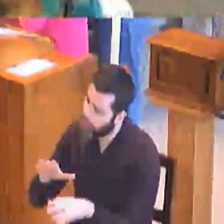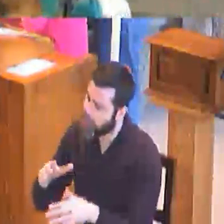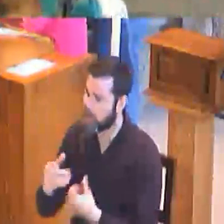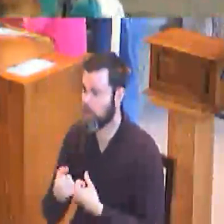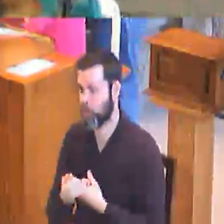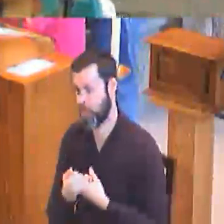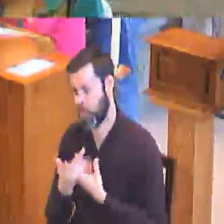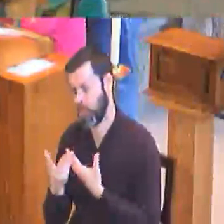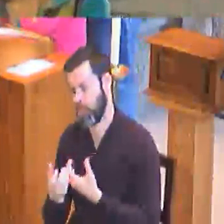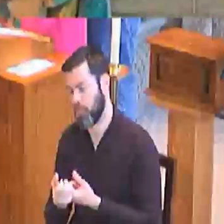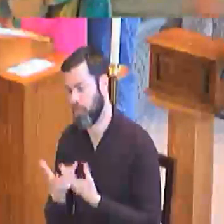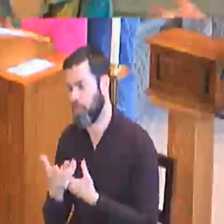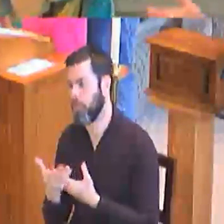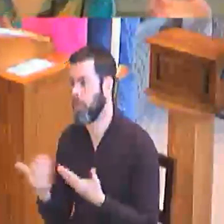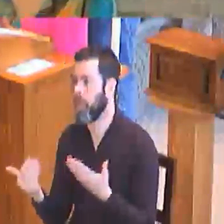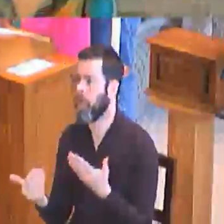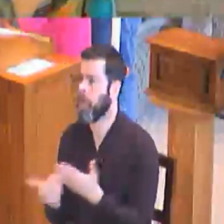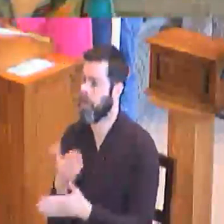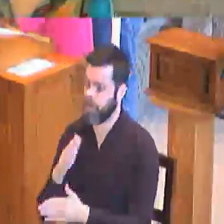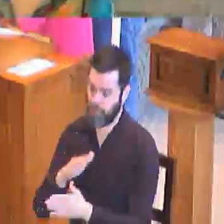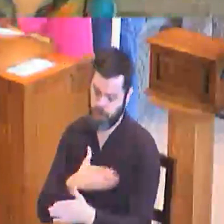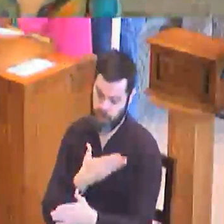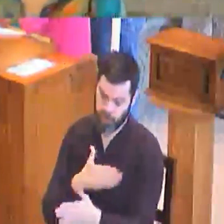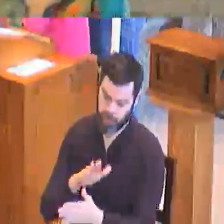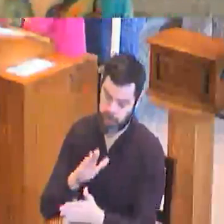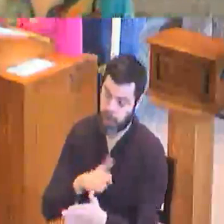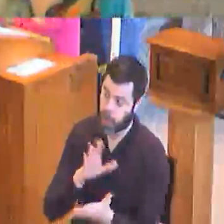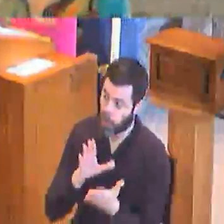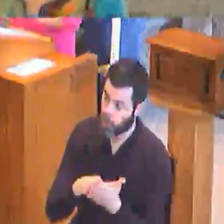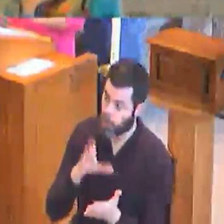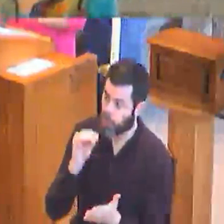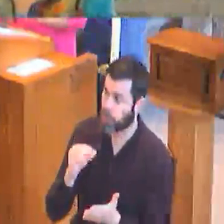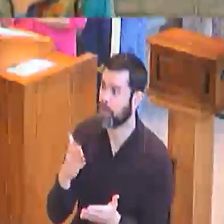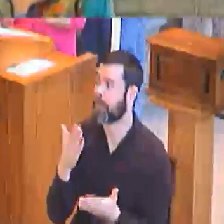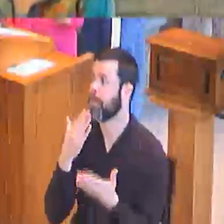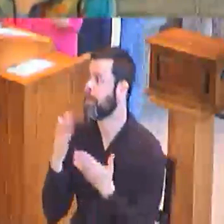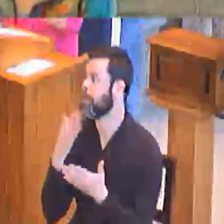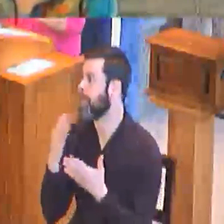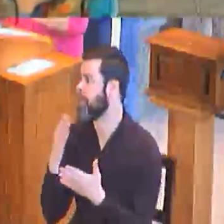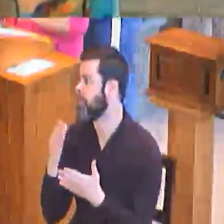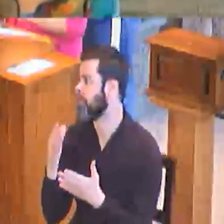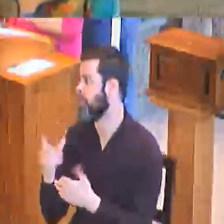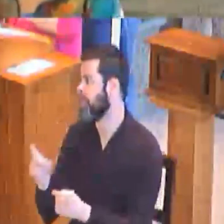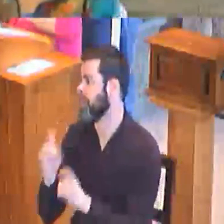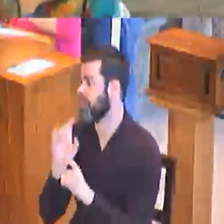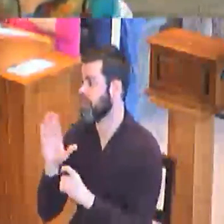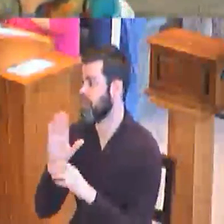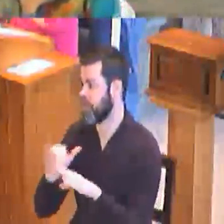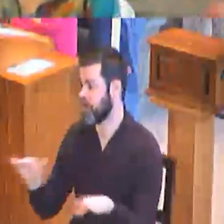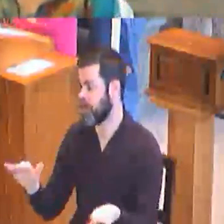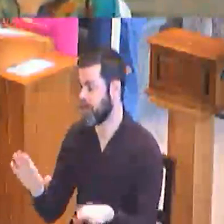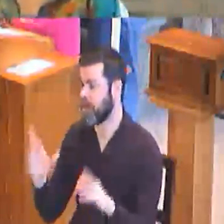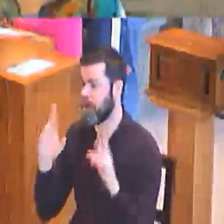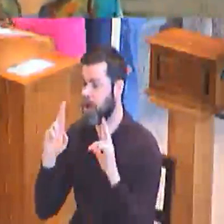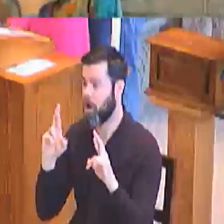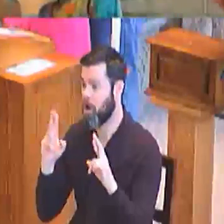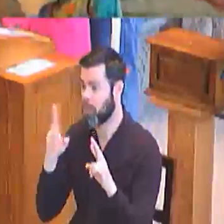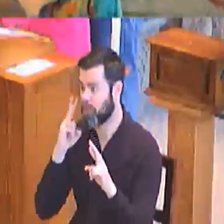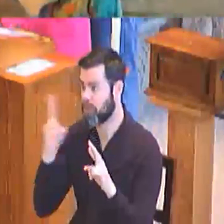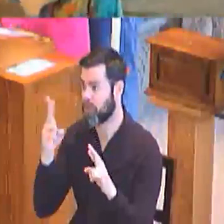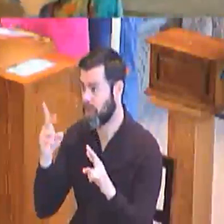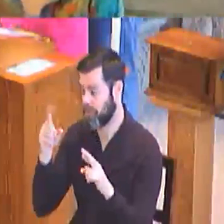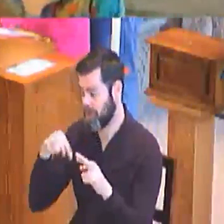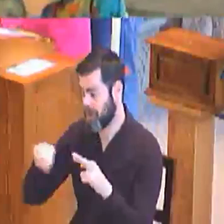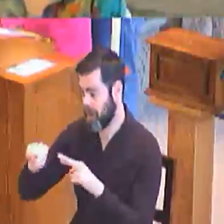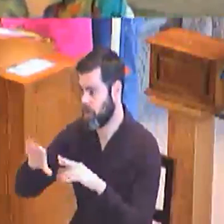we learned a new song, Hosanna. And thanks for sharing your kids with us. I hope to see them back next